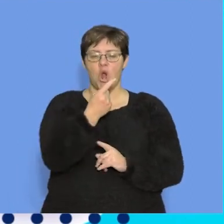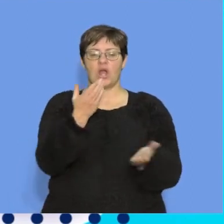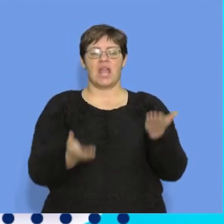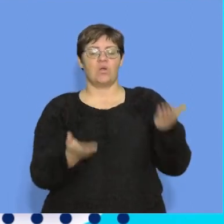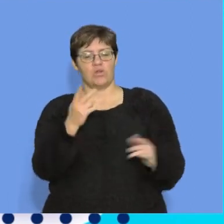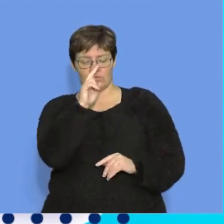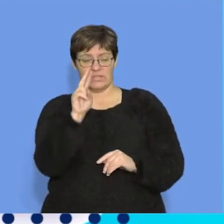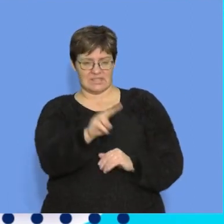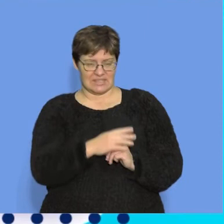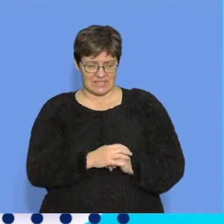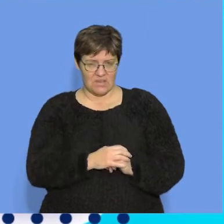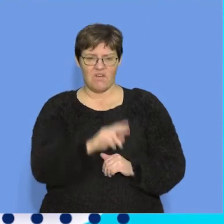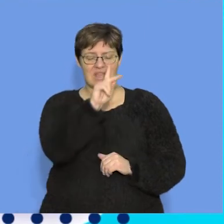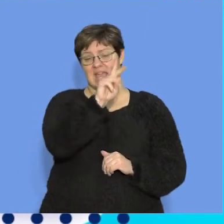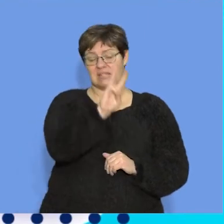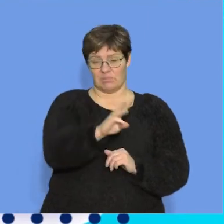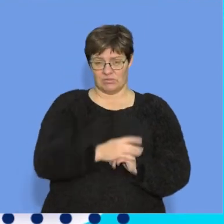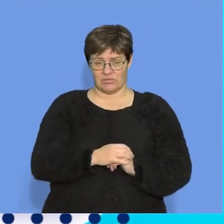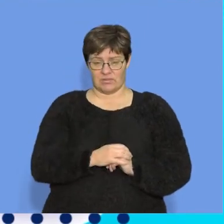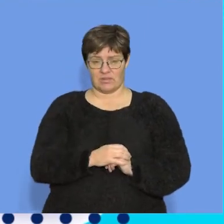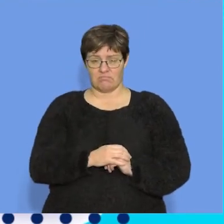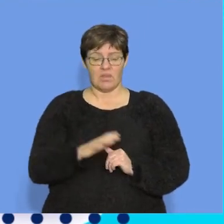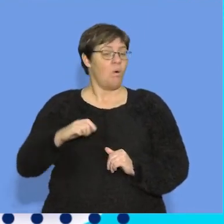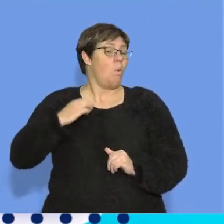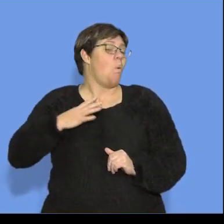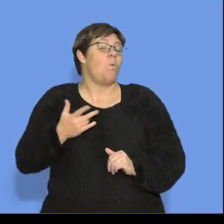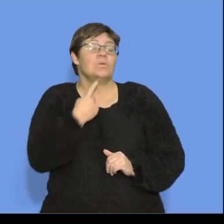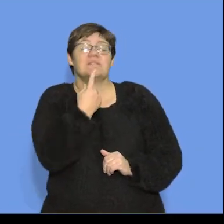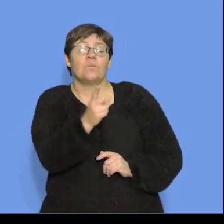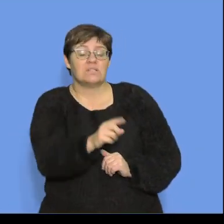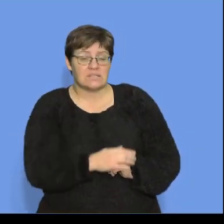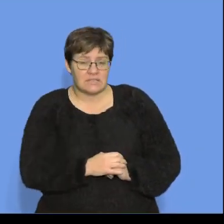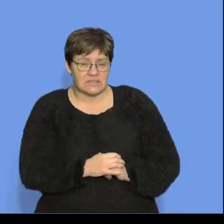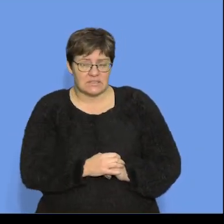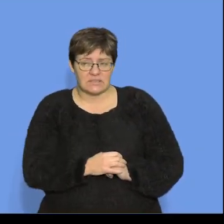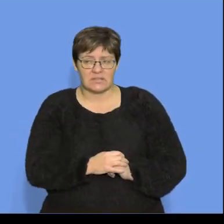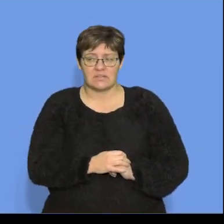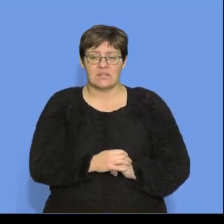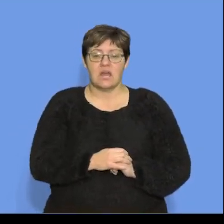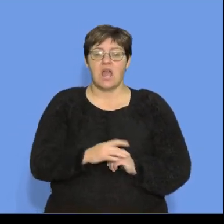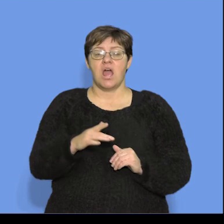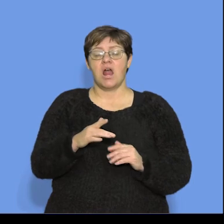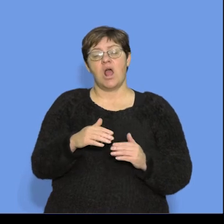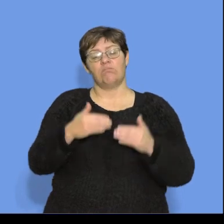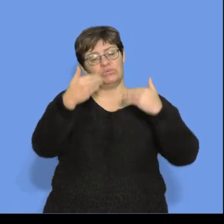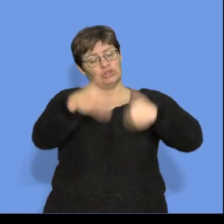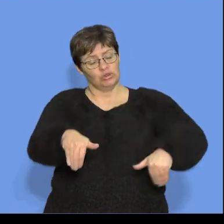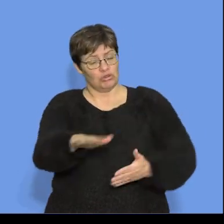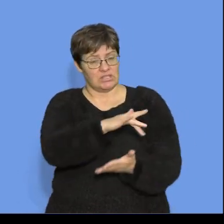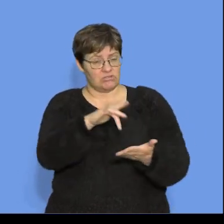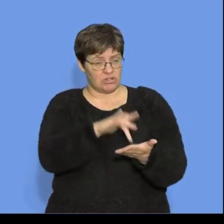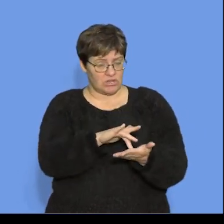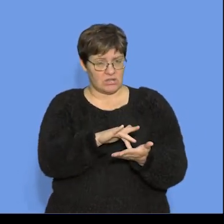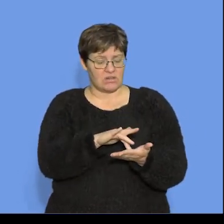we've just seen of the Kw. All we're saying is that at a neutral situation, the